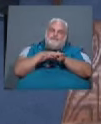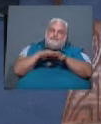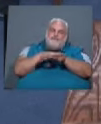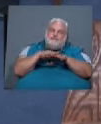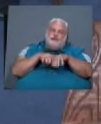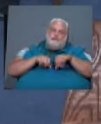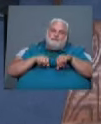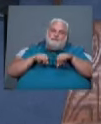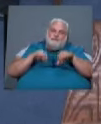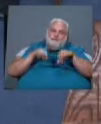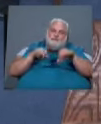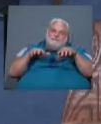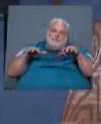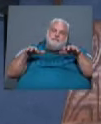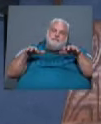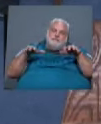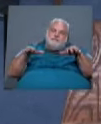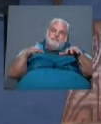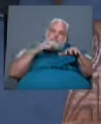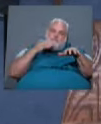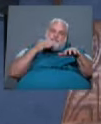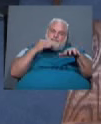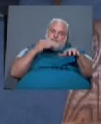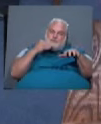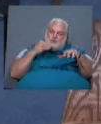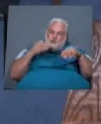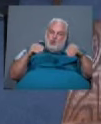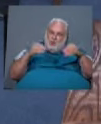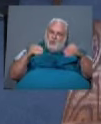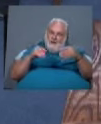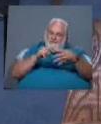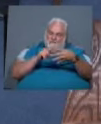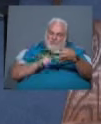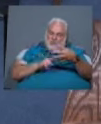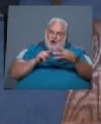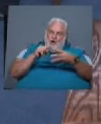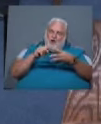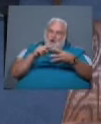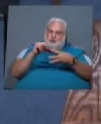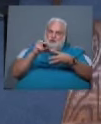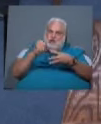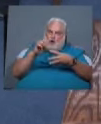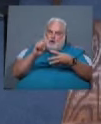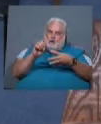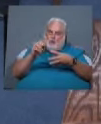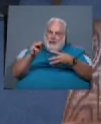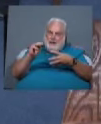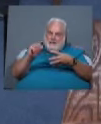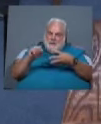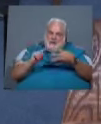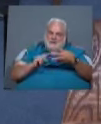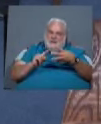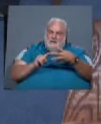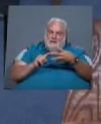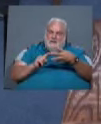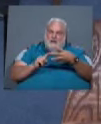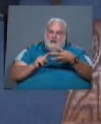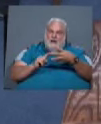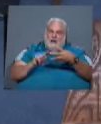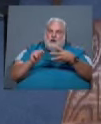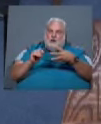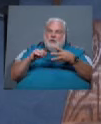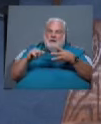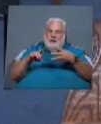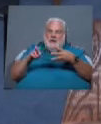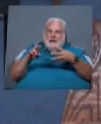stores, when those type of areas shouldn't. There were four. We had George Williams store there at Center Star. We had Trimble's